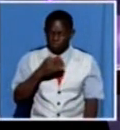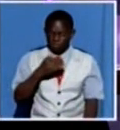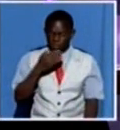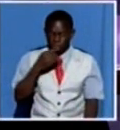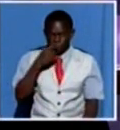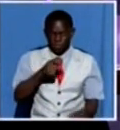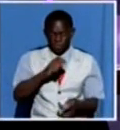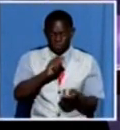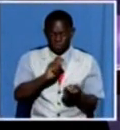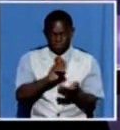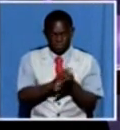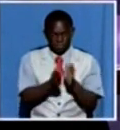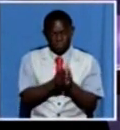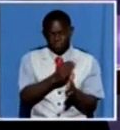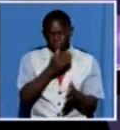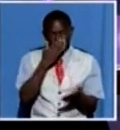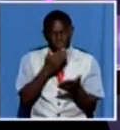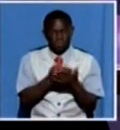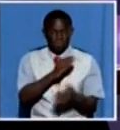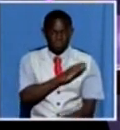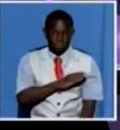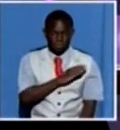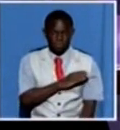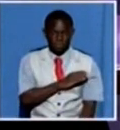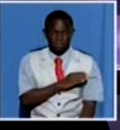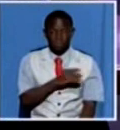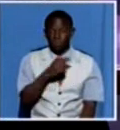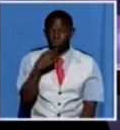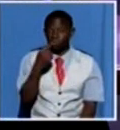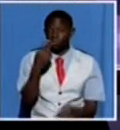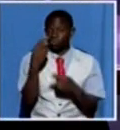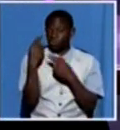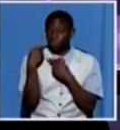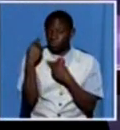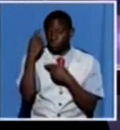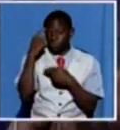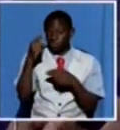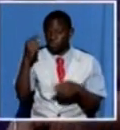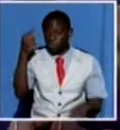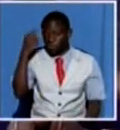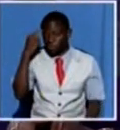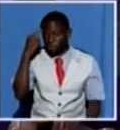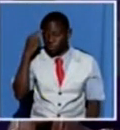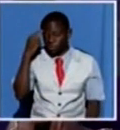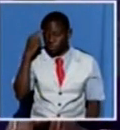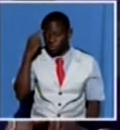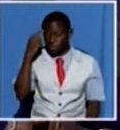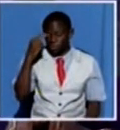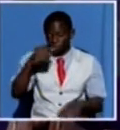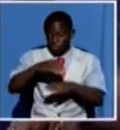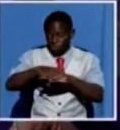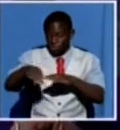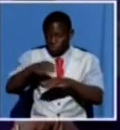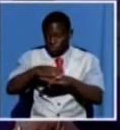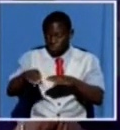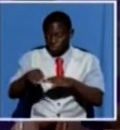to maintain government documents, they must be able to be made accountable that the information they are passing on to